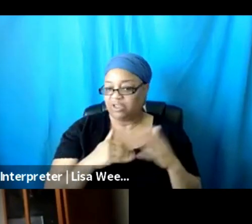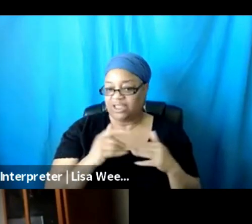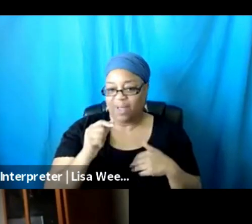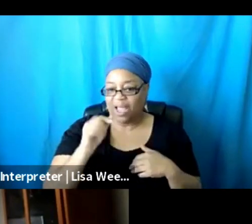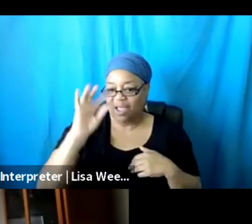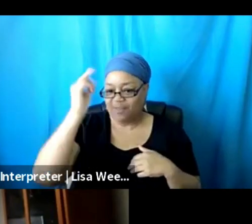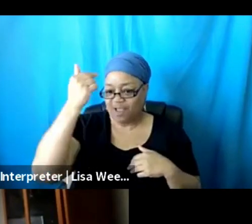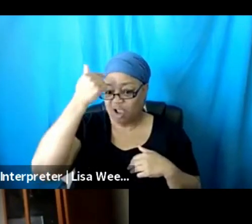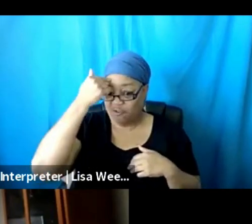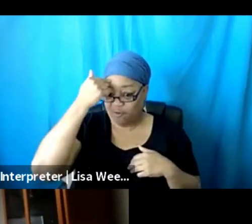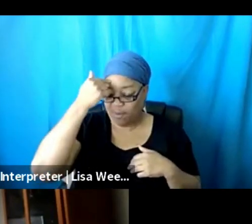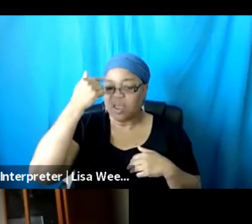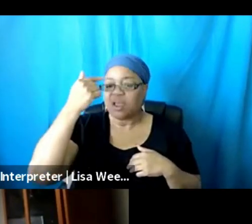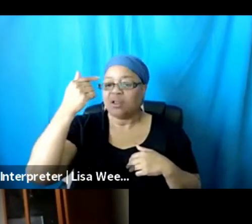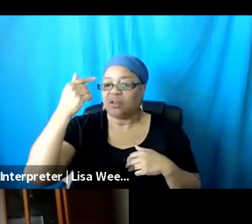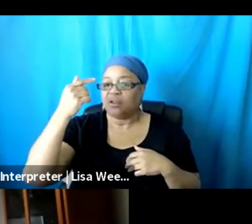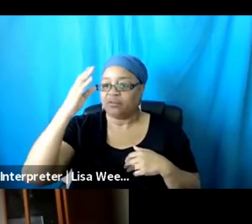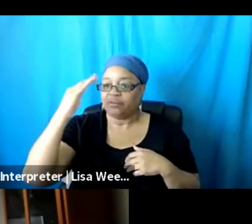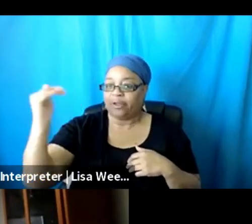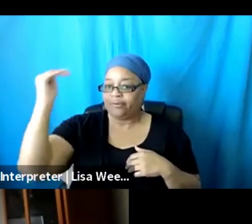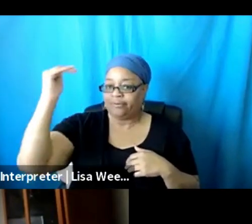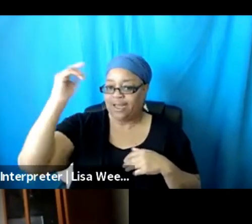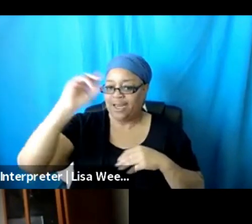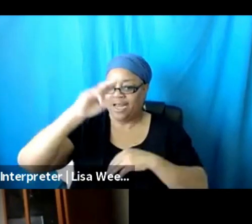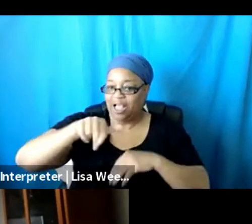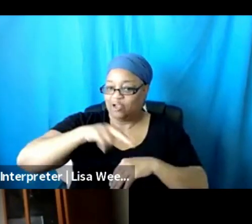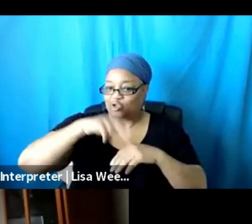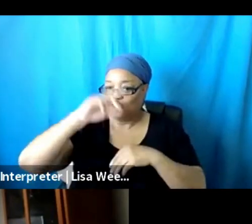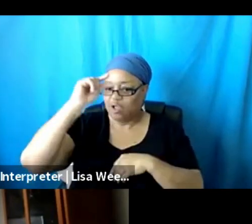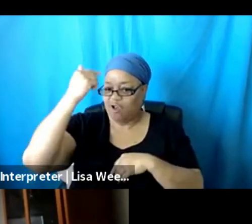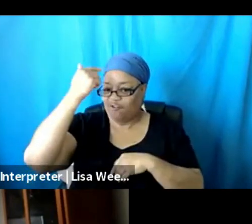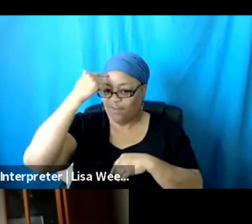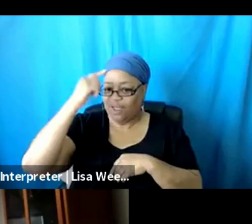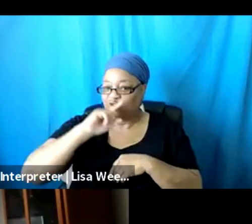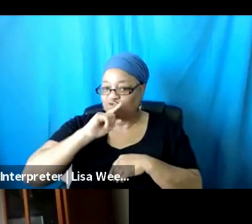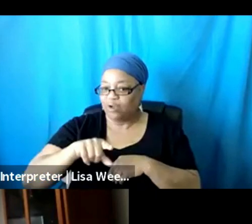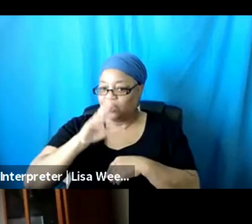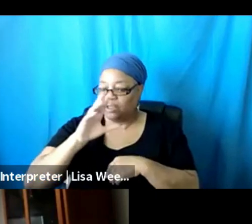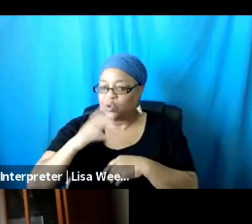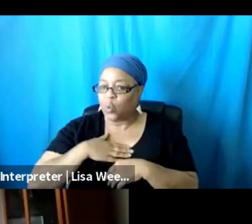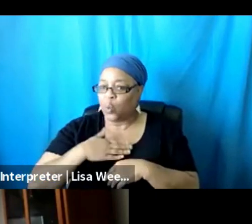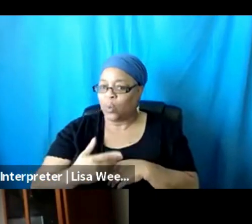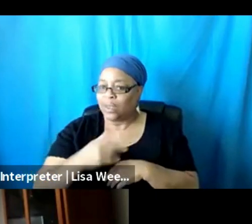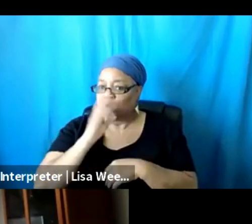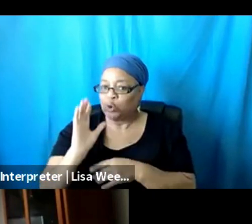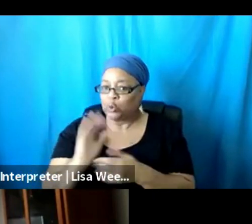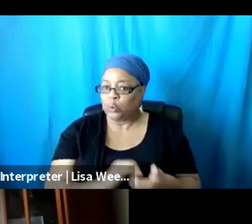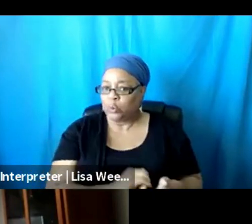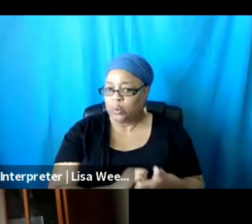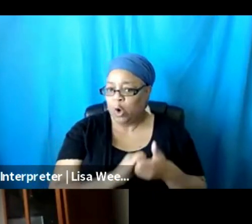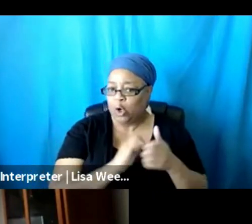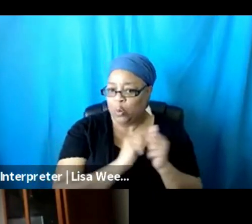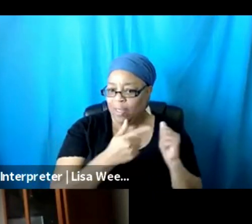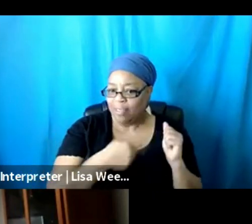have to be very mindful of. So that's a place where those national partnerships can be really powerful and come into play.